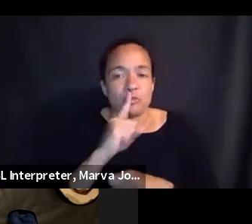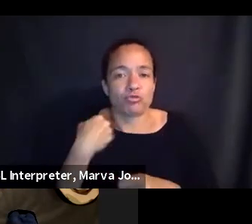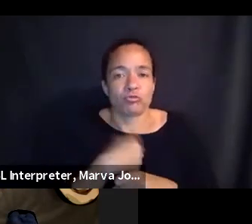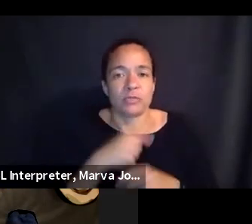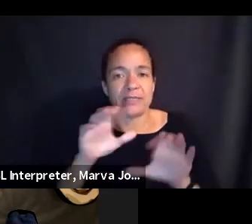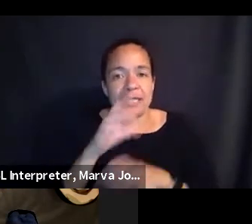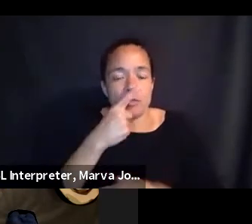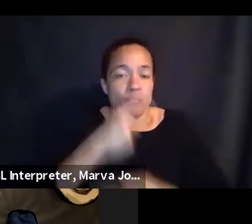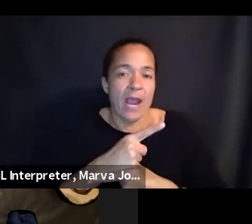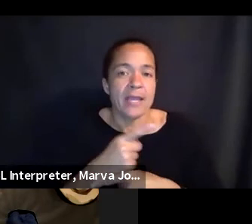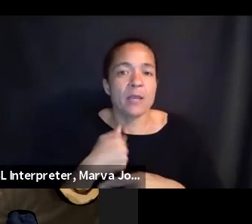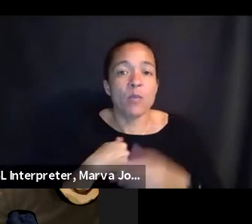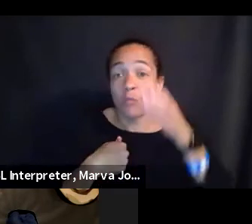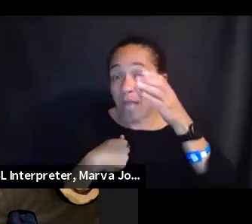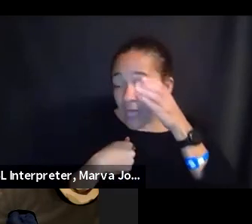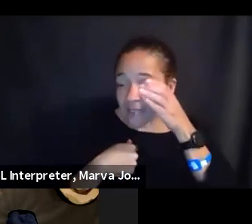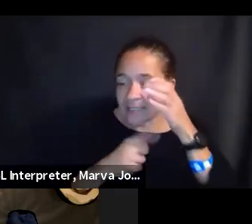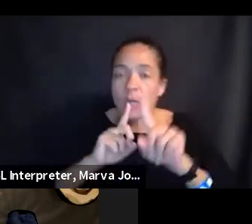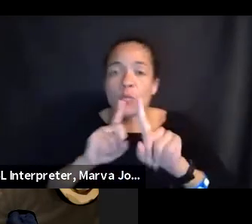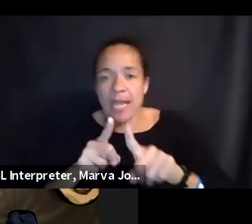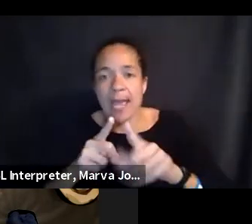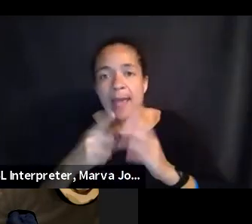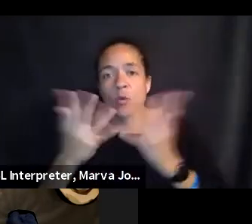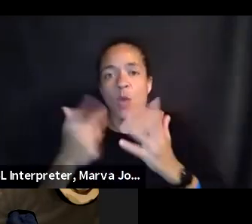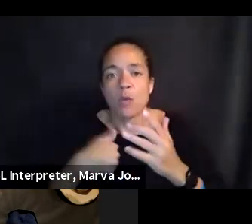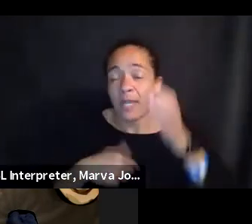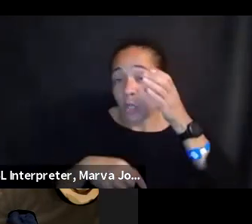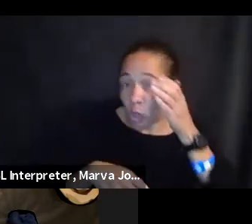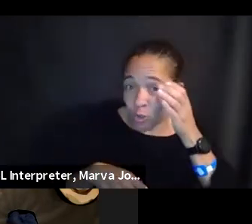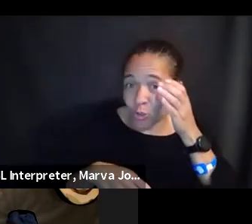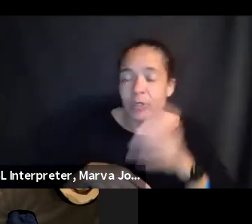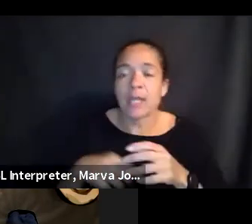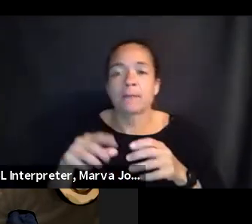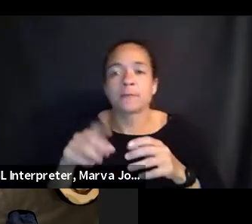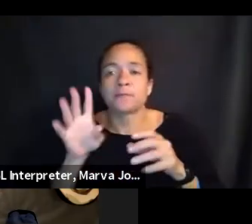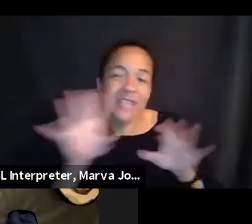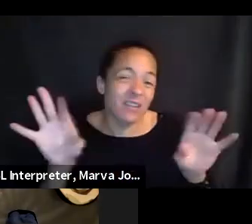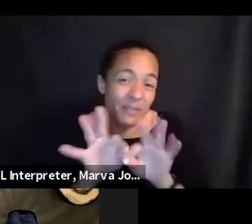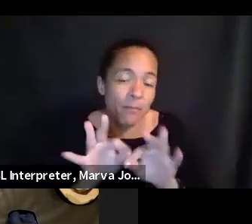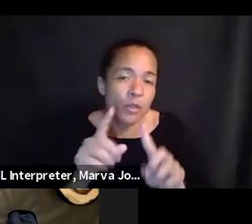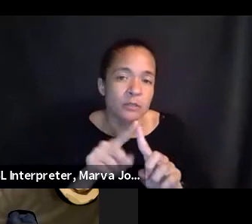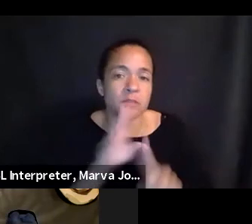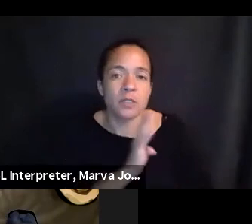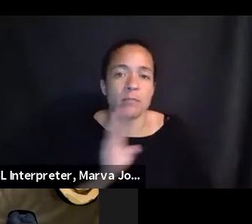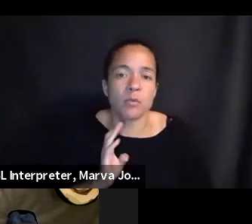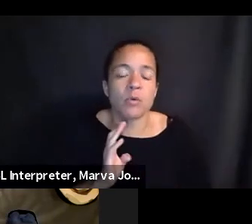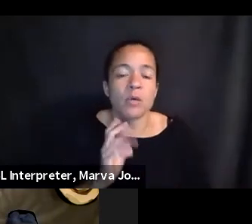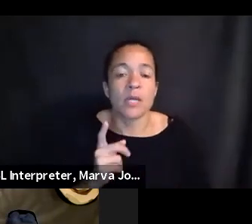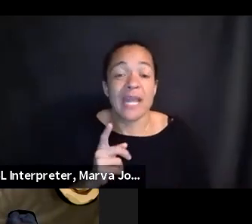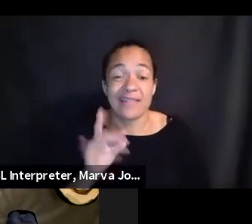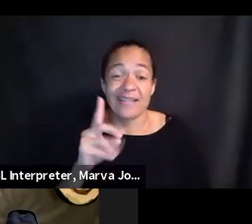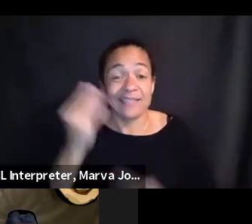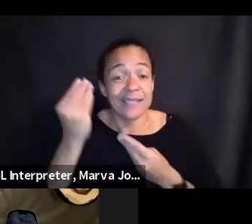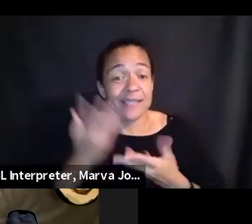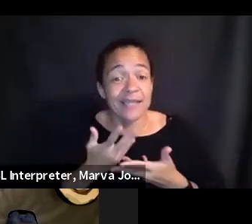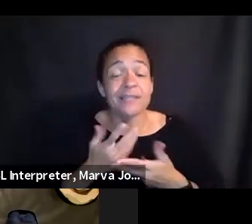and react to what we heard. And I think that was the most important thing to them as well. And they conveyed that to us